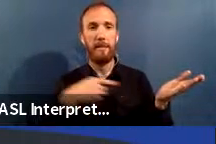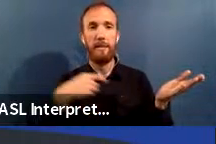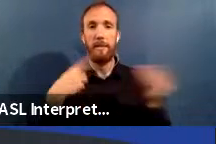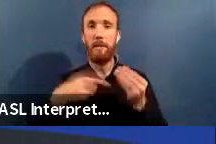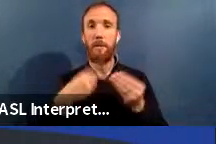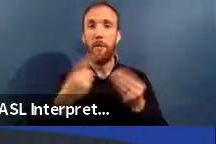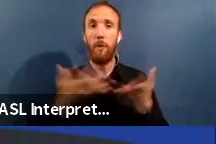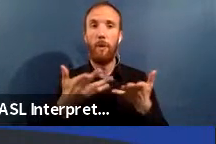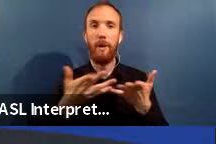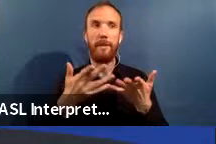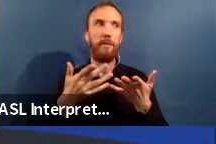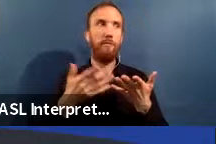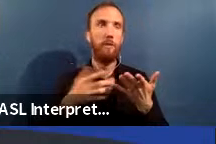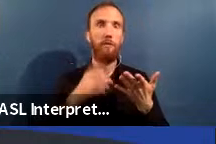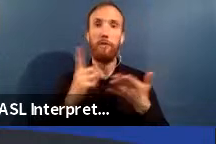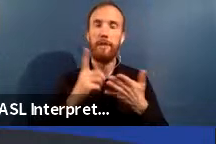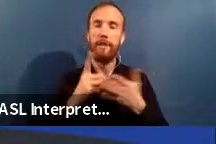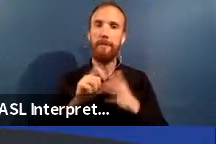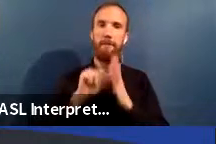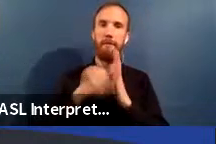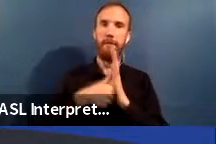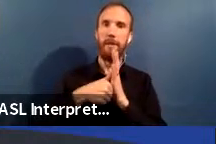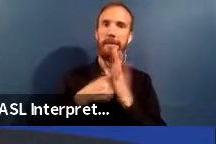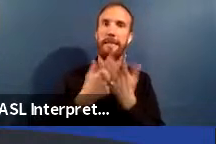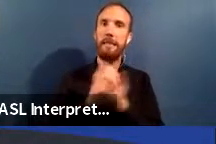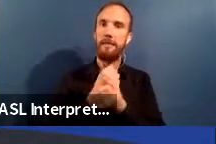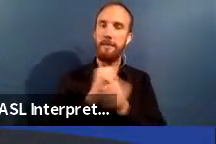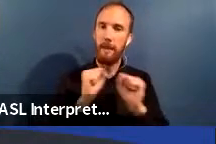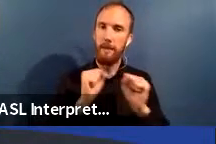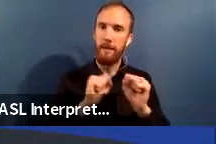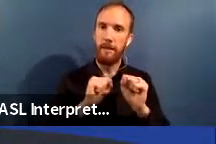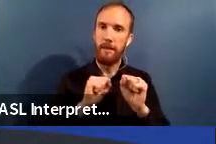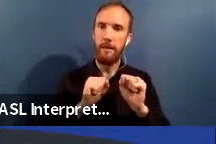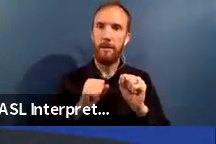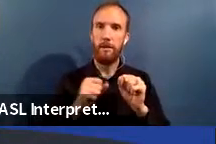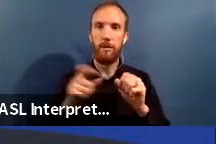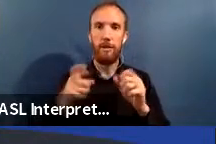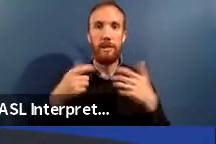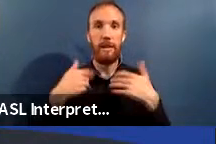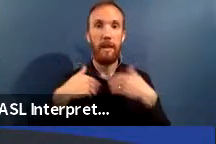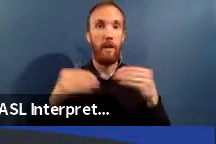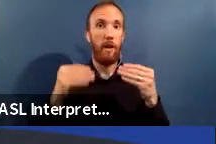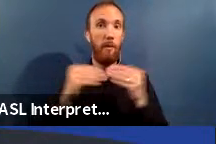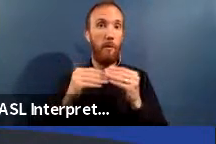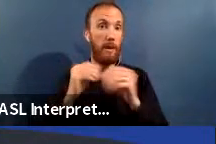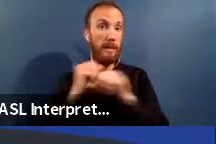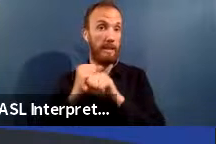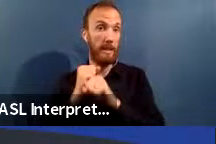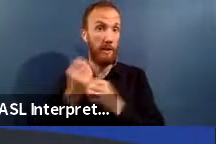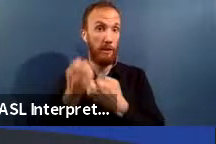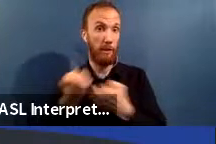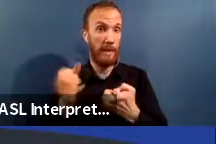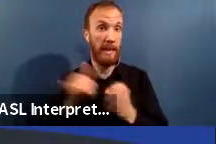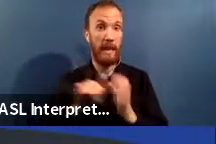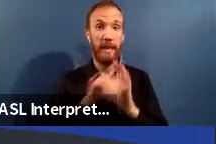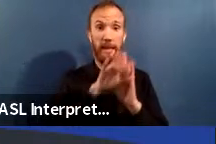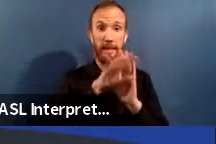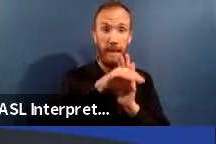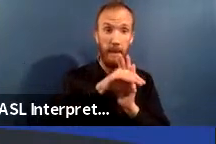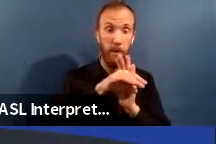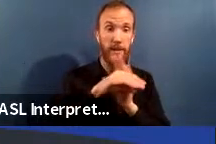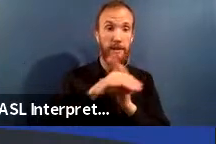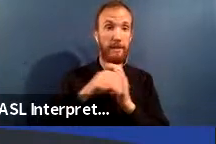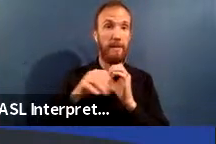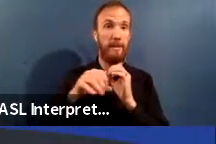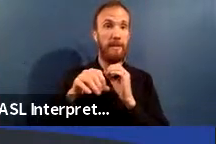student safety at every school, and funds are allocated for new security equipment, including cameras, intercoms,